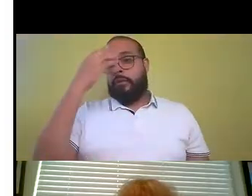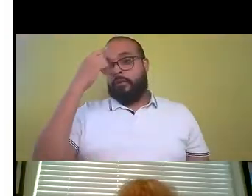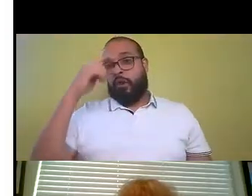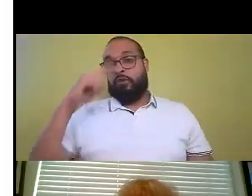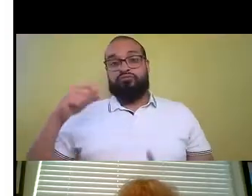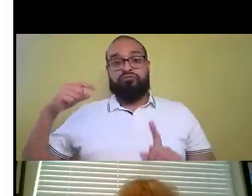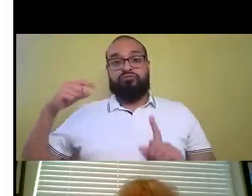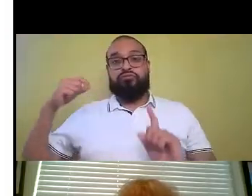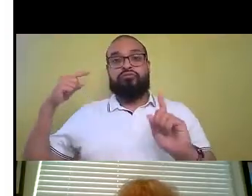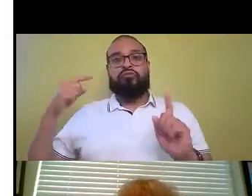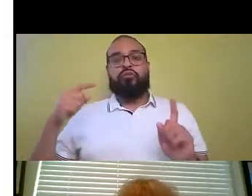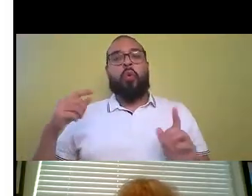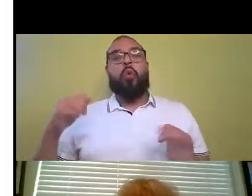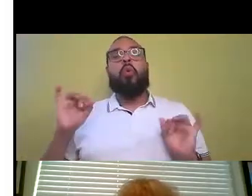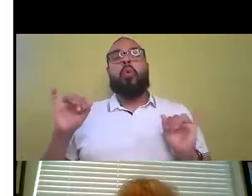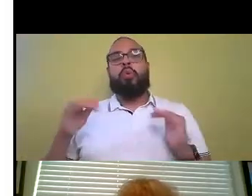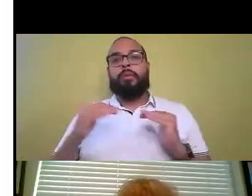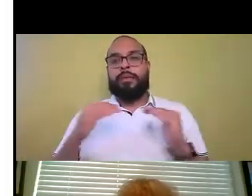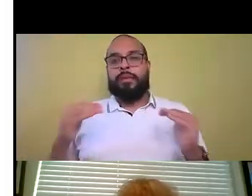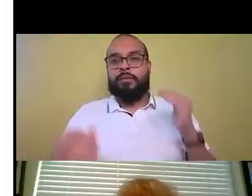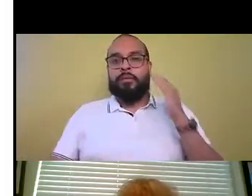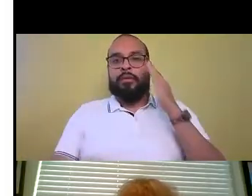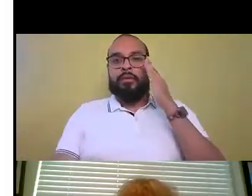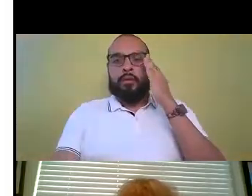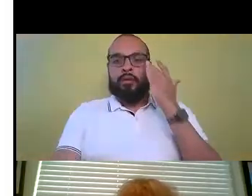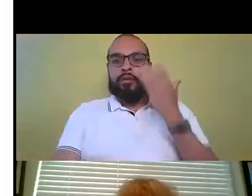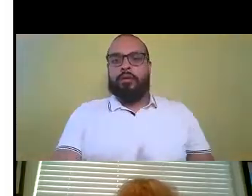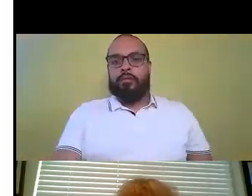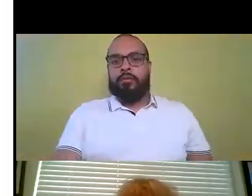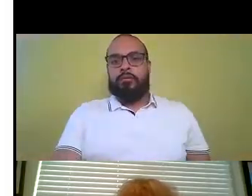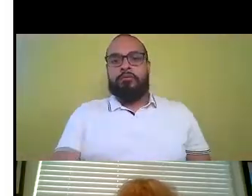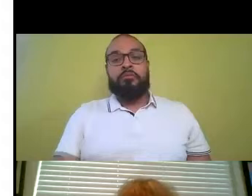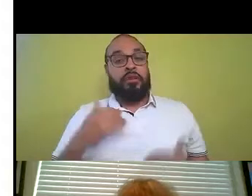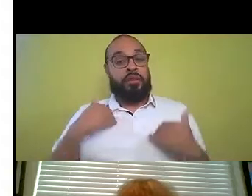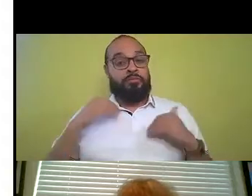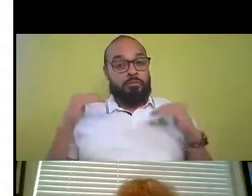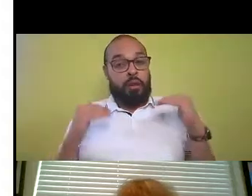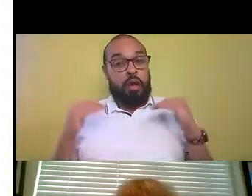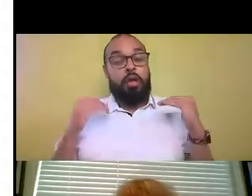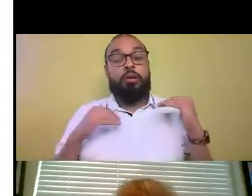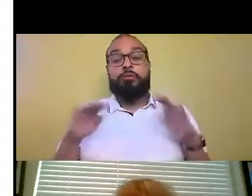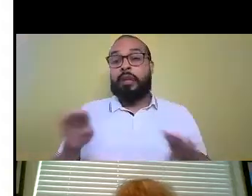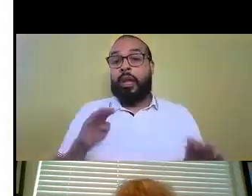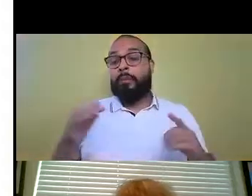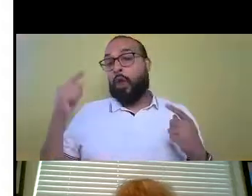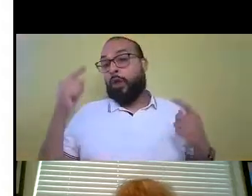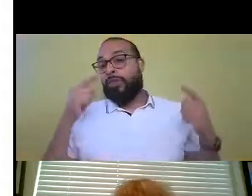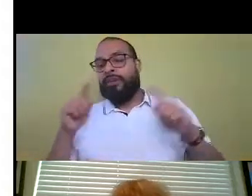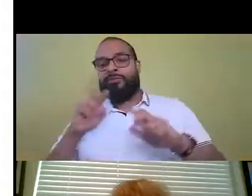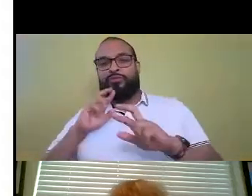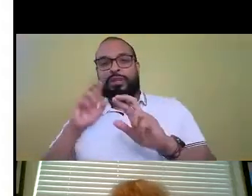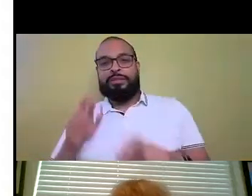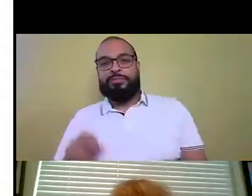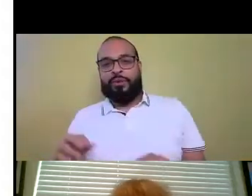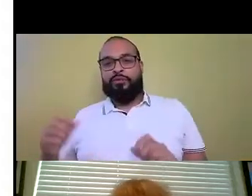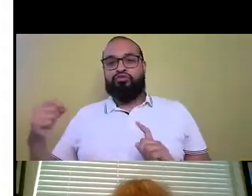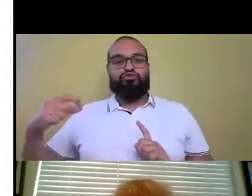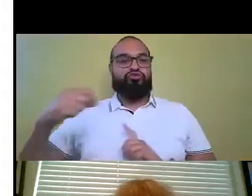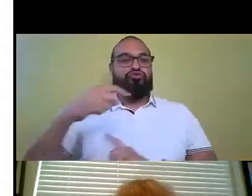Then we will have balanced emotions, balanced thoughts, and balanced behaviors, and balanced response to sensory